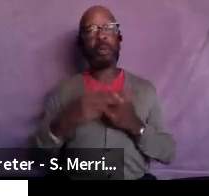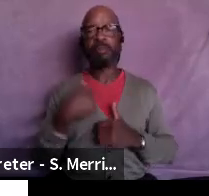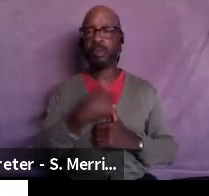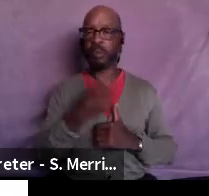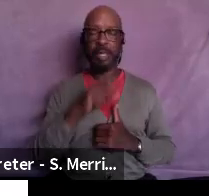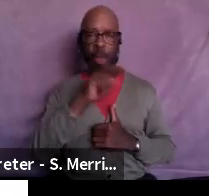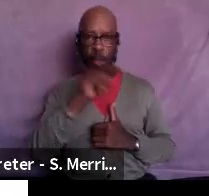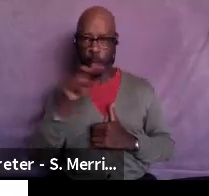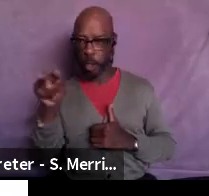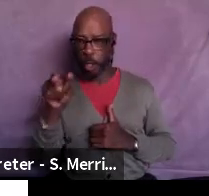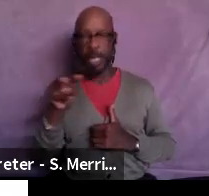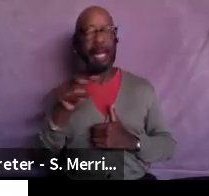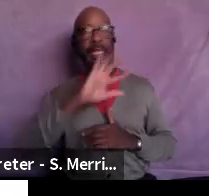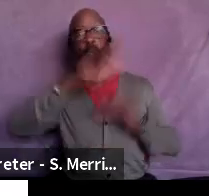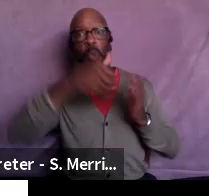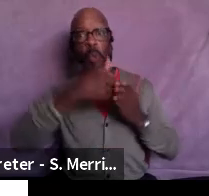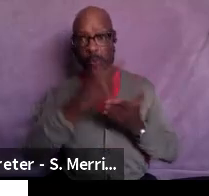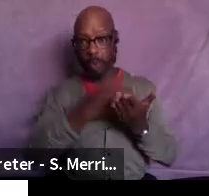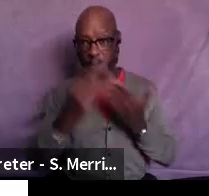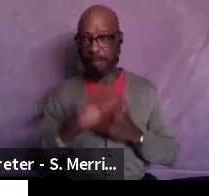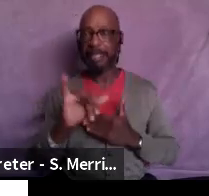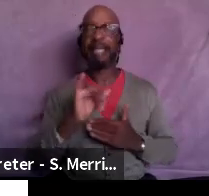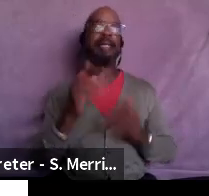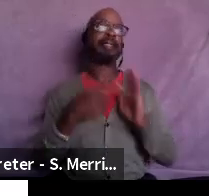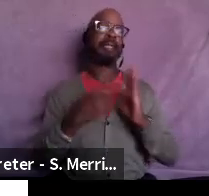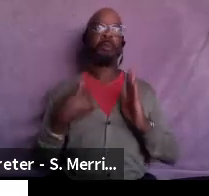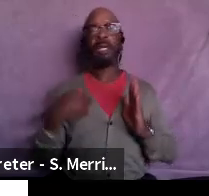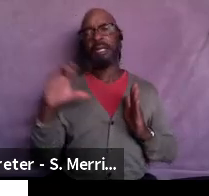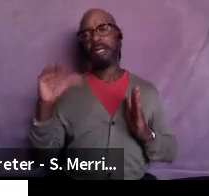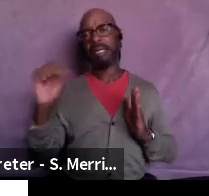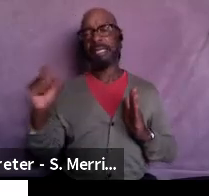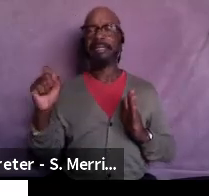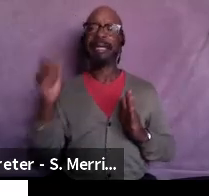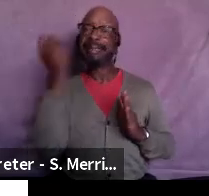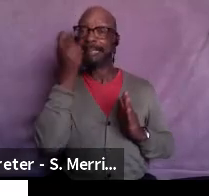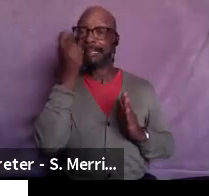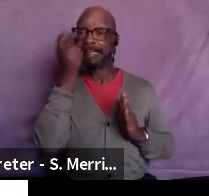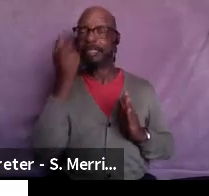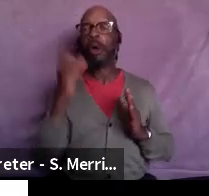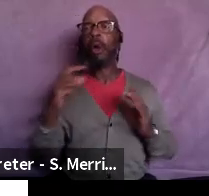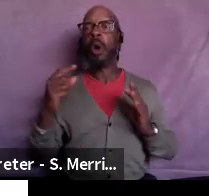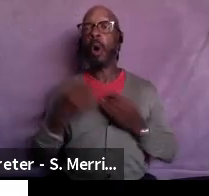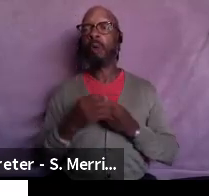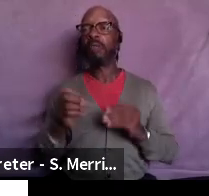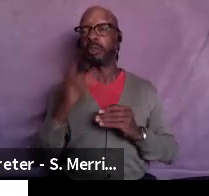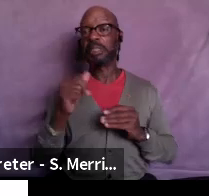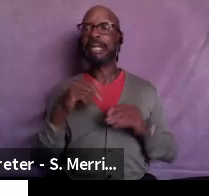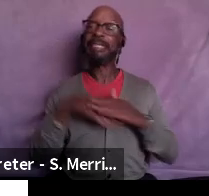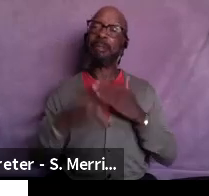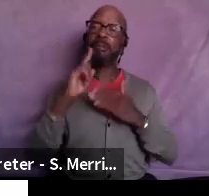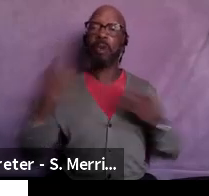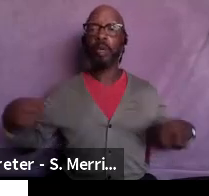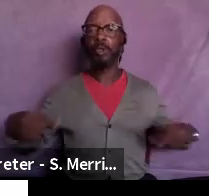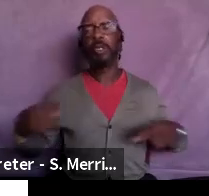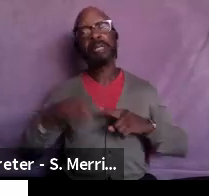their entirety. So for example, we had a case where a dentist office was not wheelchair accessible, but they had a second office that was